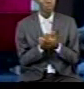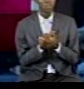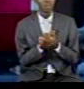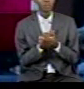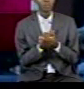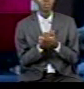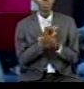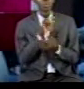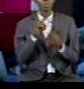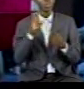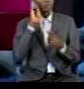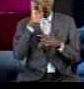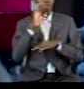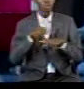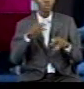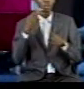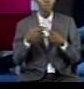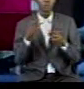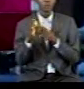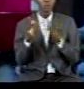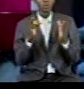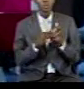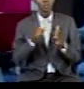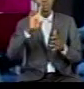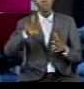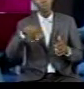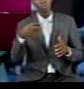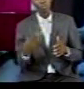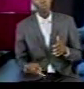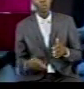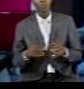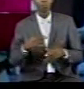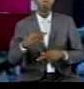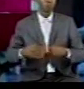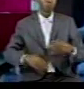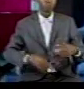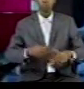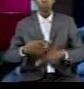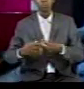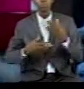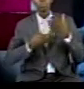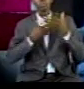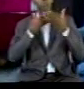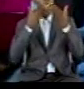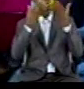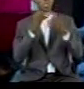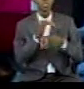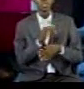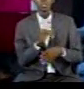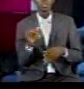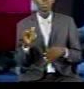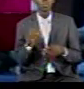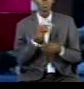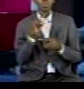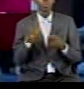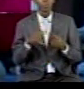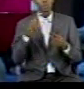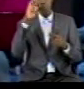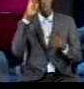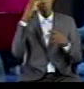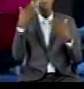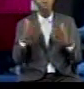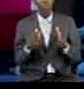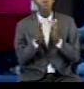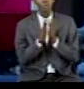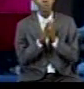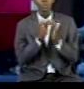the name of Jesus, I fell on the ground, started rolling, screaming. When the man prayed finished, it was as if I